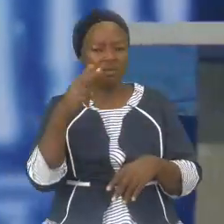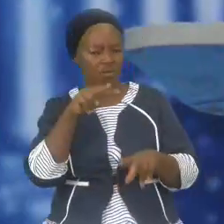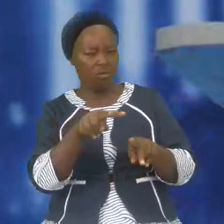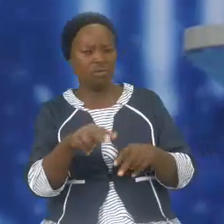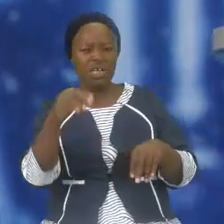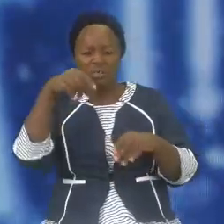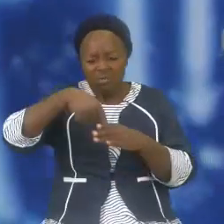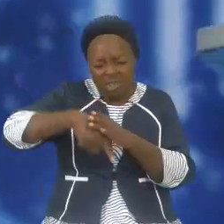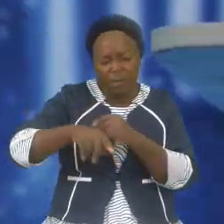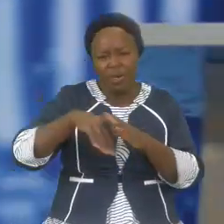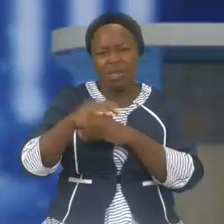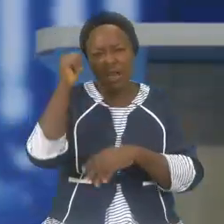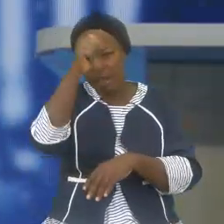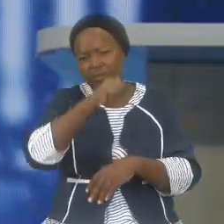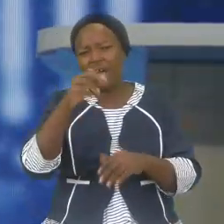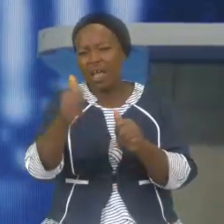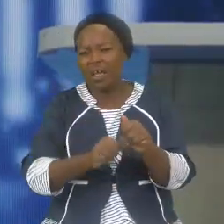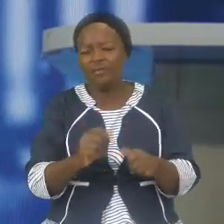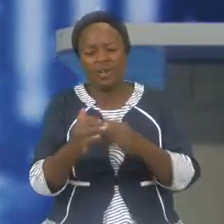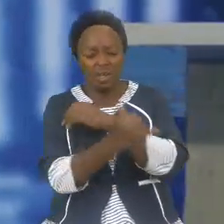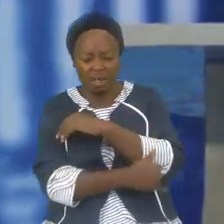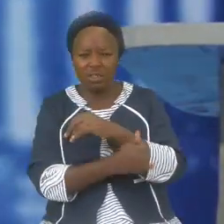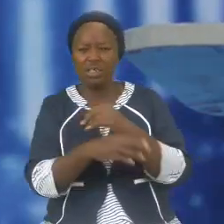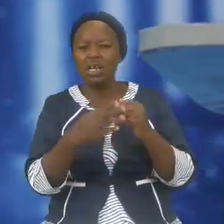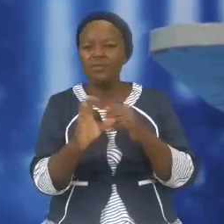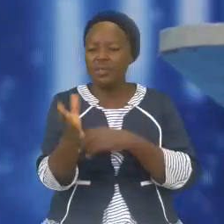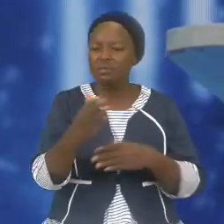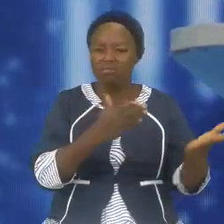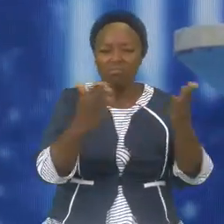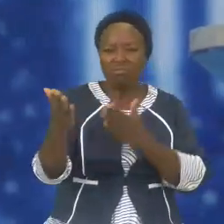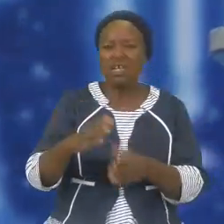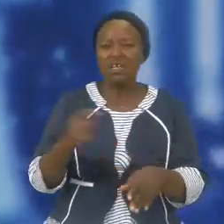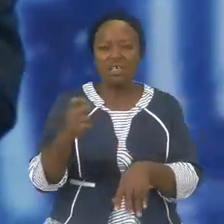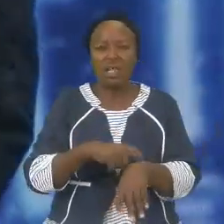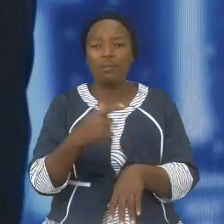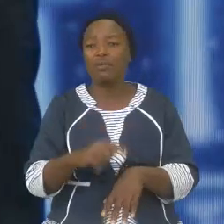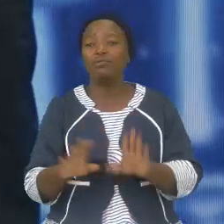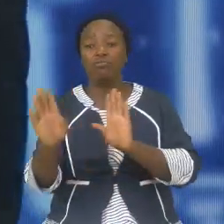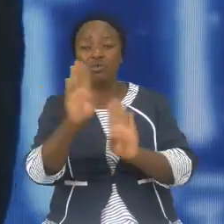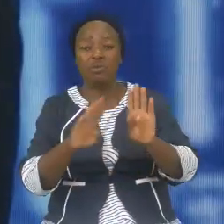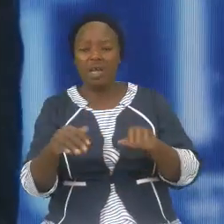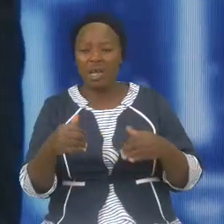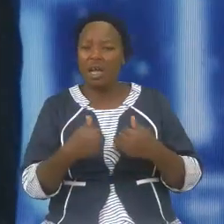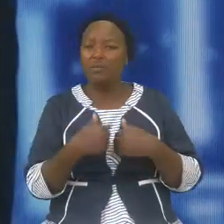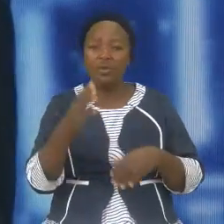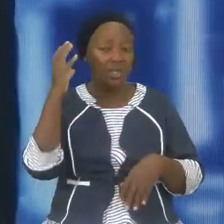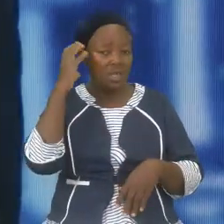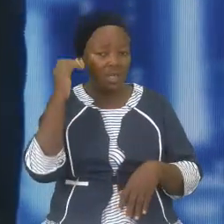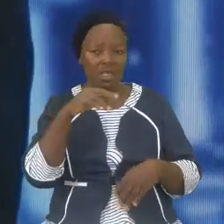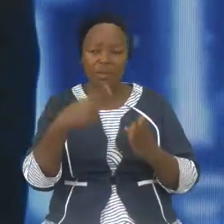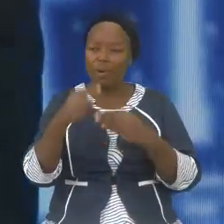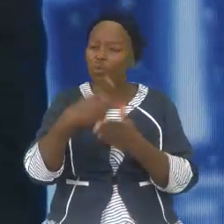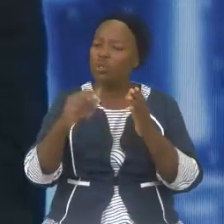in Africa, every country from here to there, a time of trouble? Are you hearing about what is